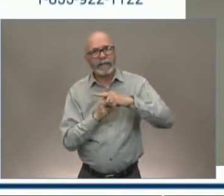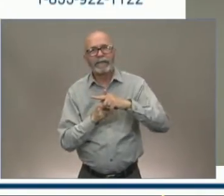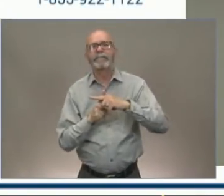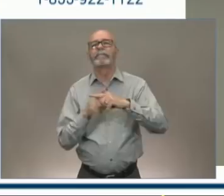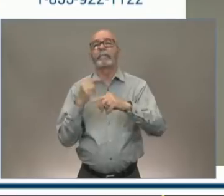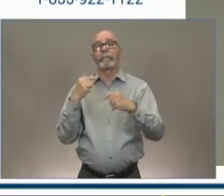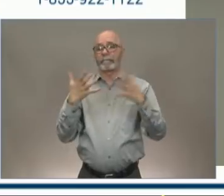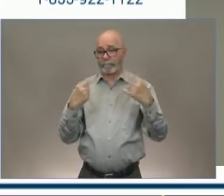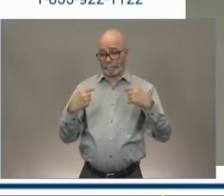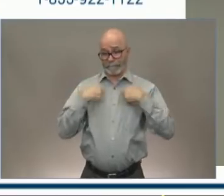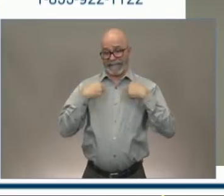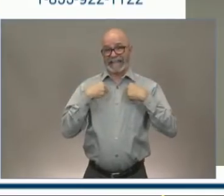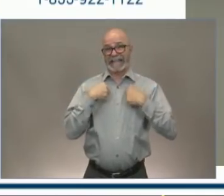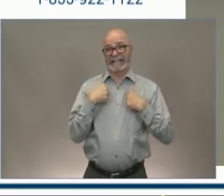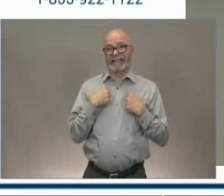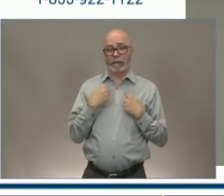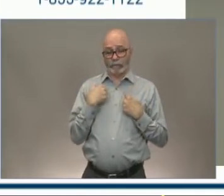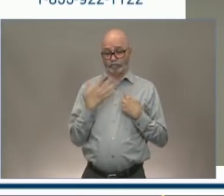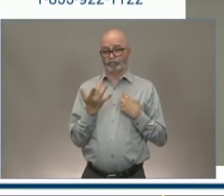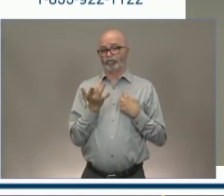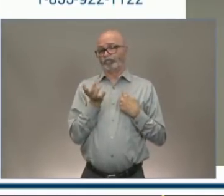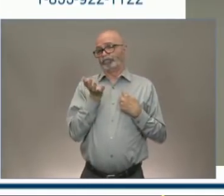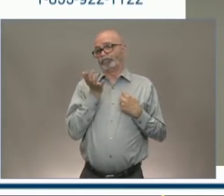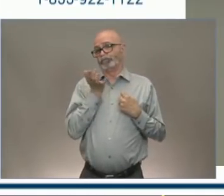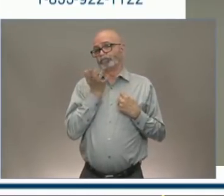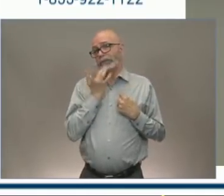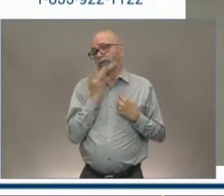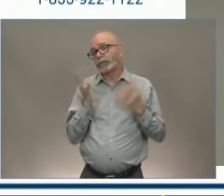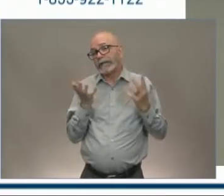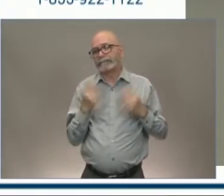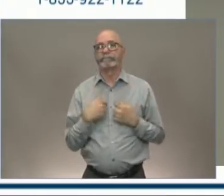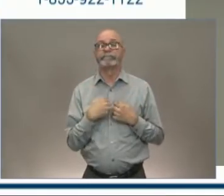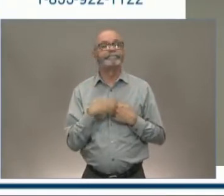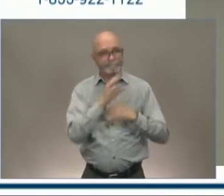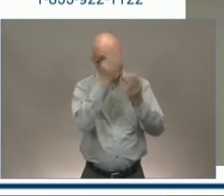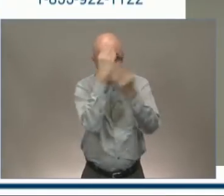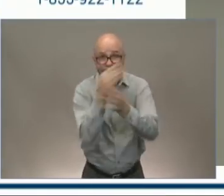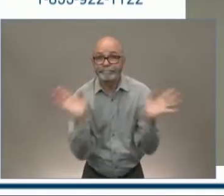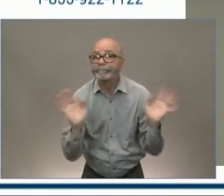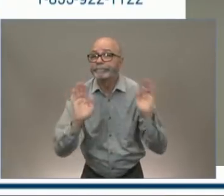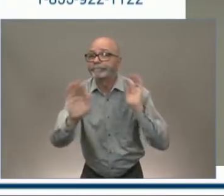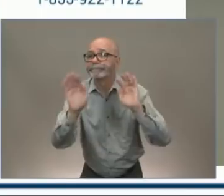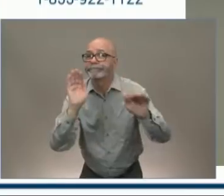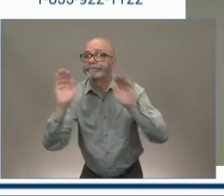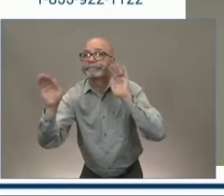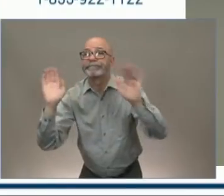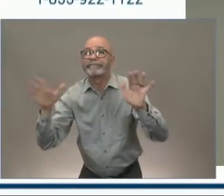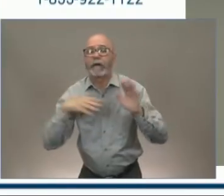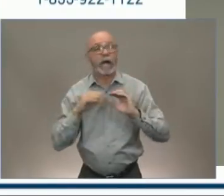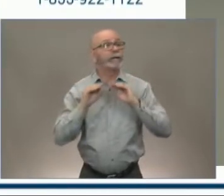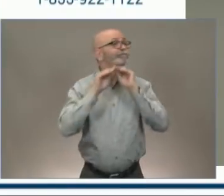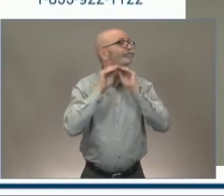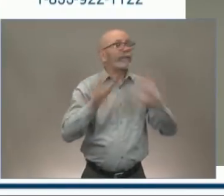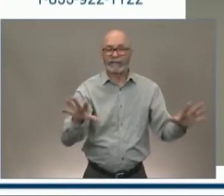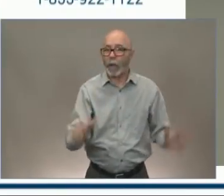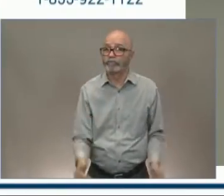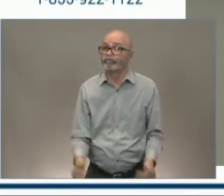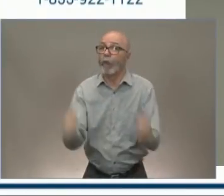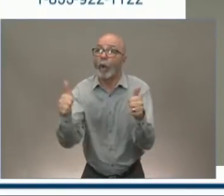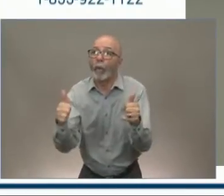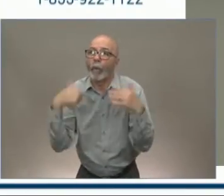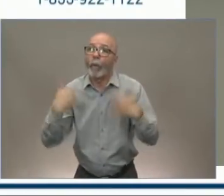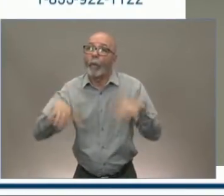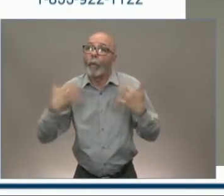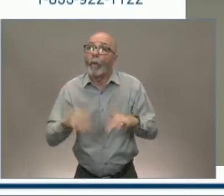to come forward and say we acted early and nothing happened, and then look at how we can relax perhaps earlier than we